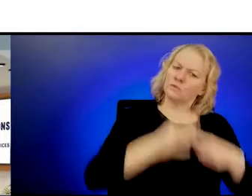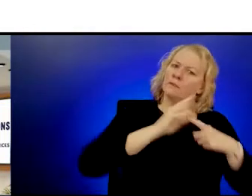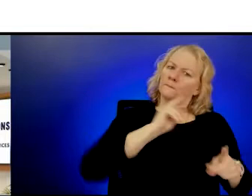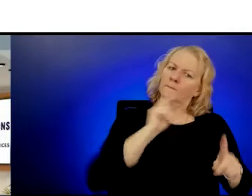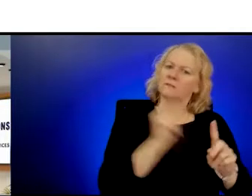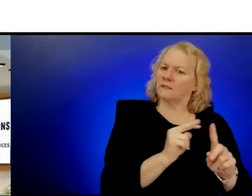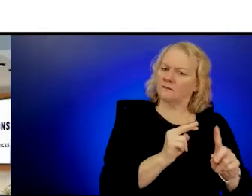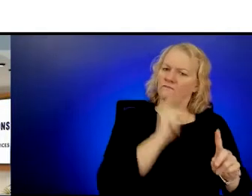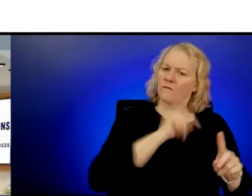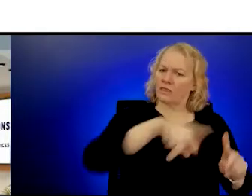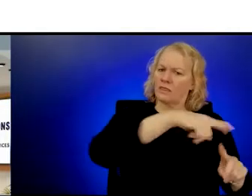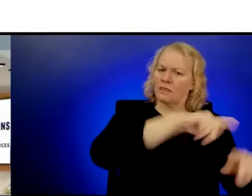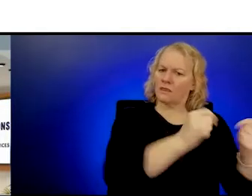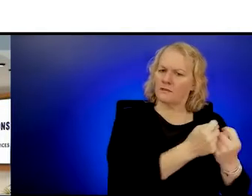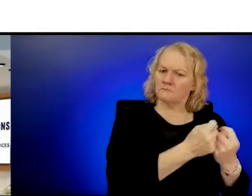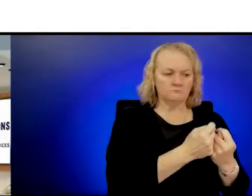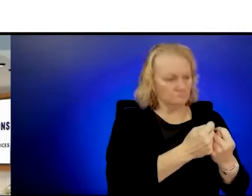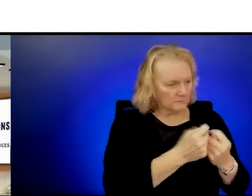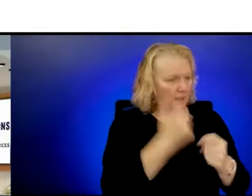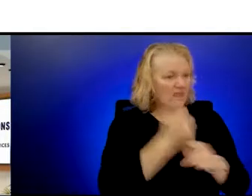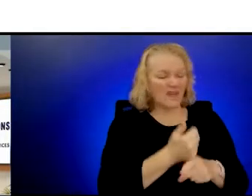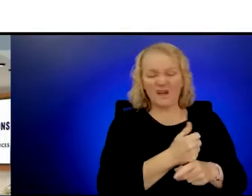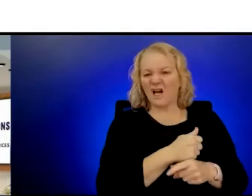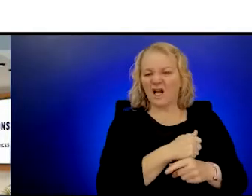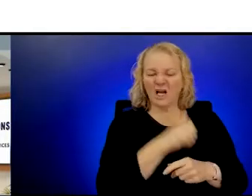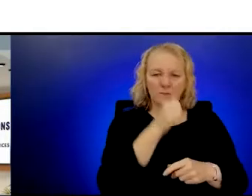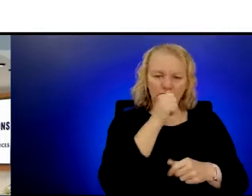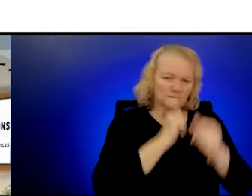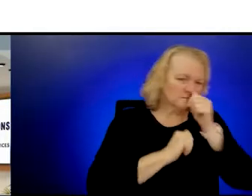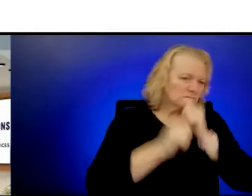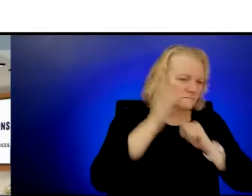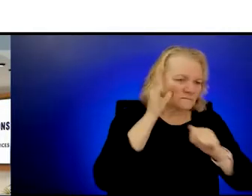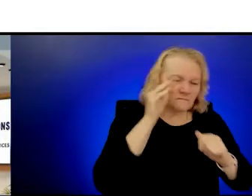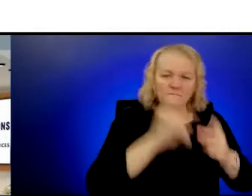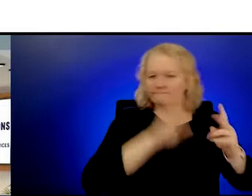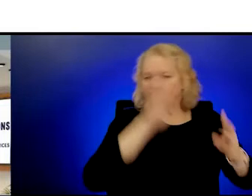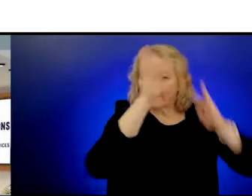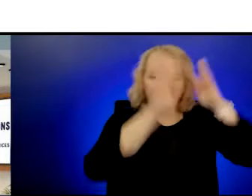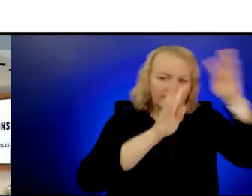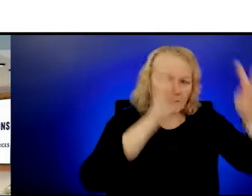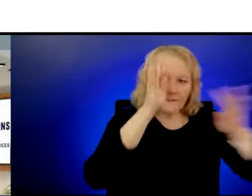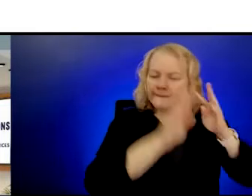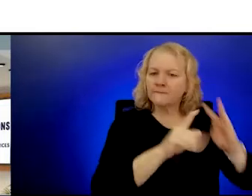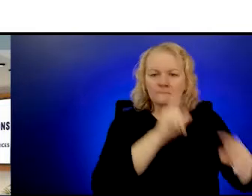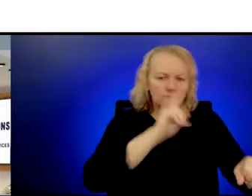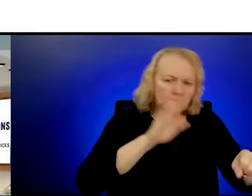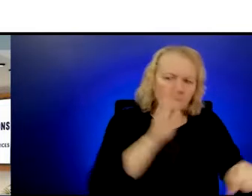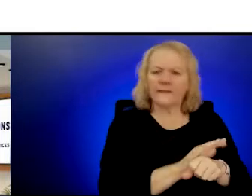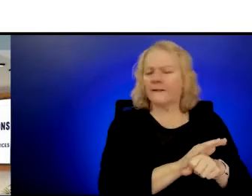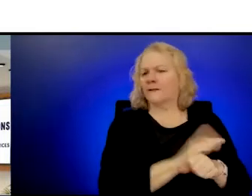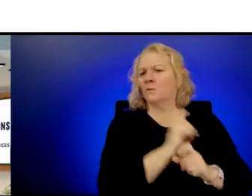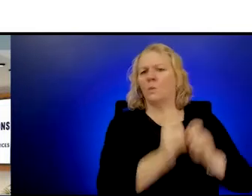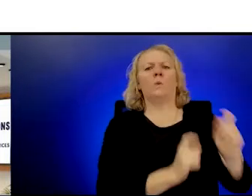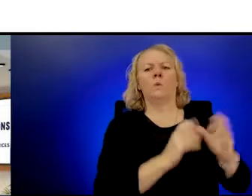team. They come with perseverance, innovation, endurance, and dedication.